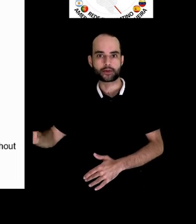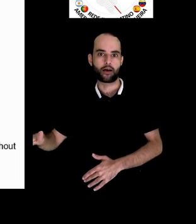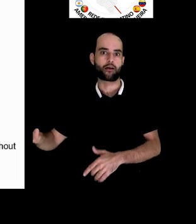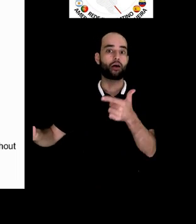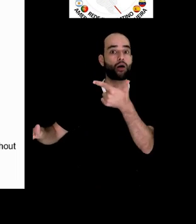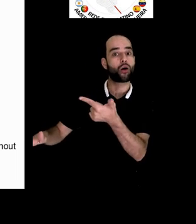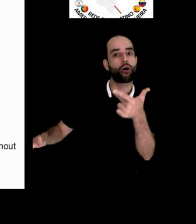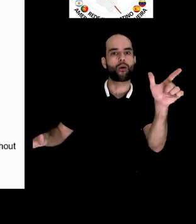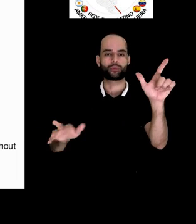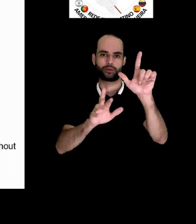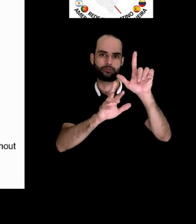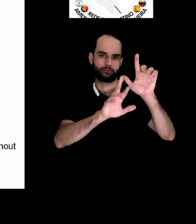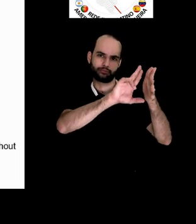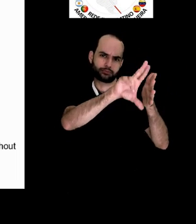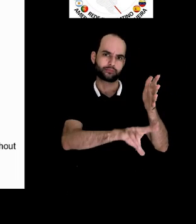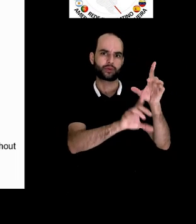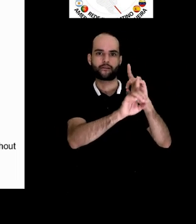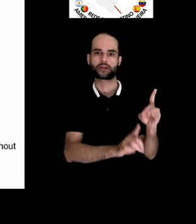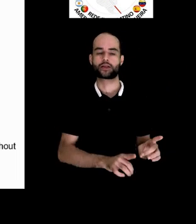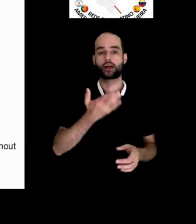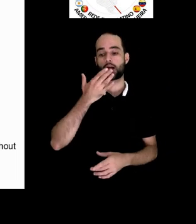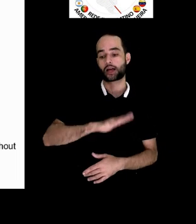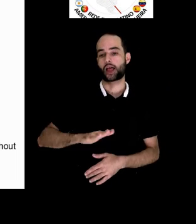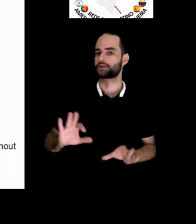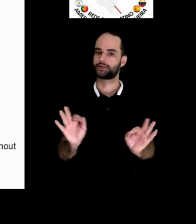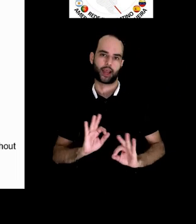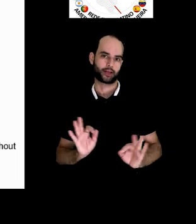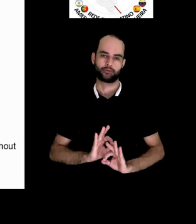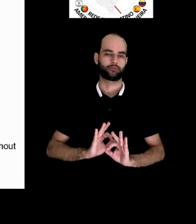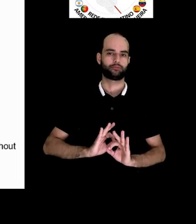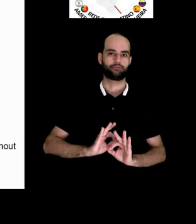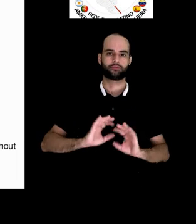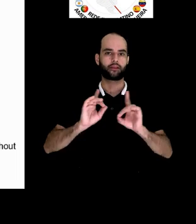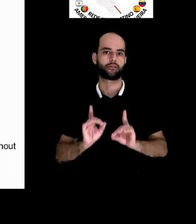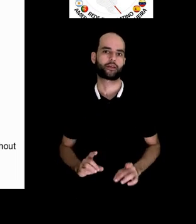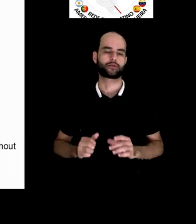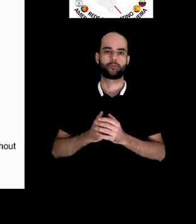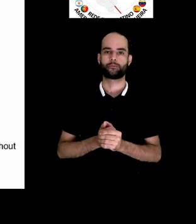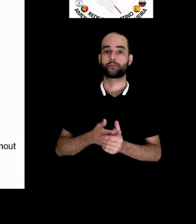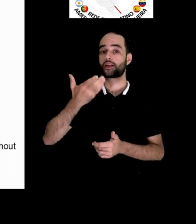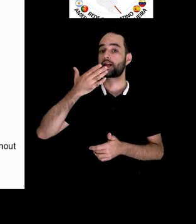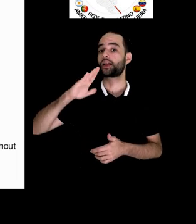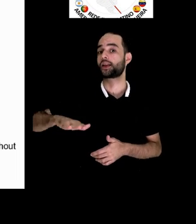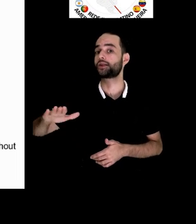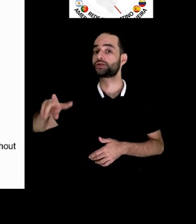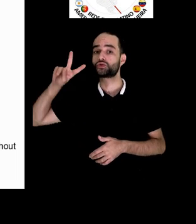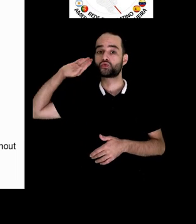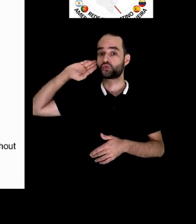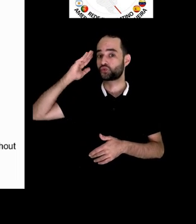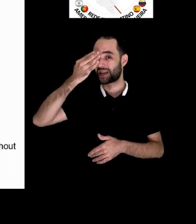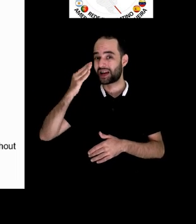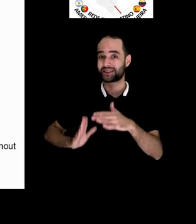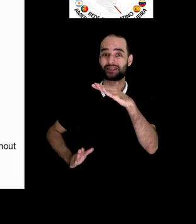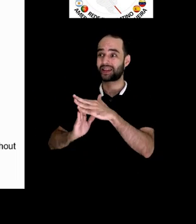old with deafblindness, children with other disabilities, and